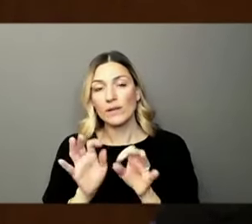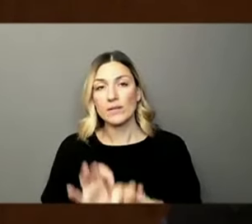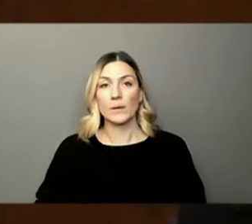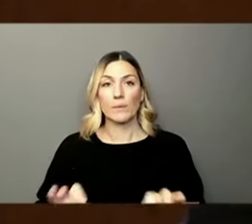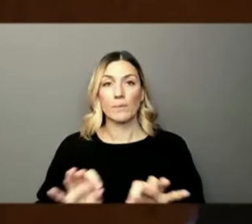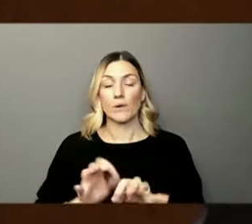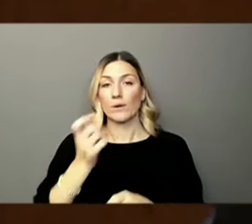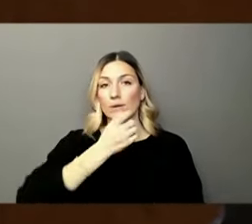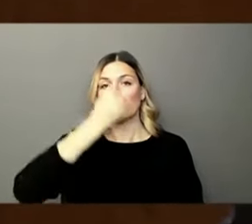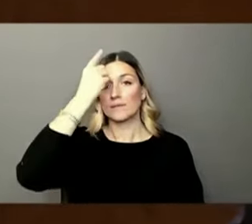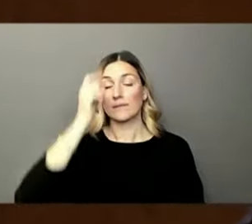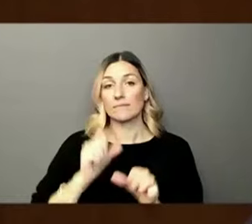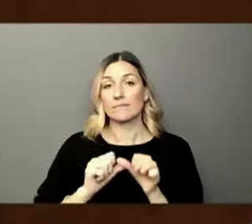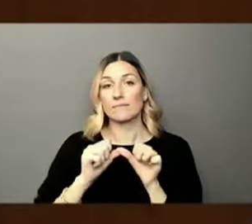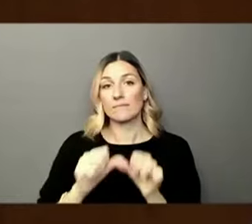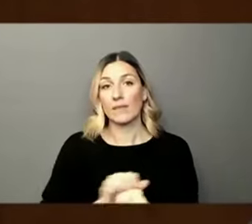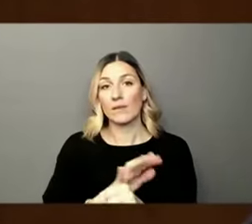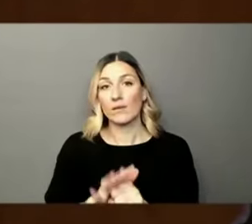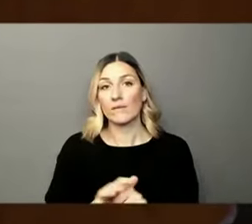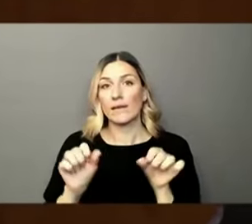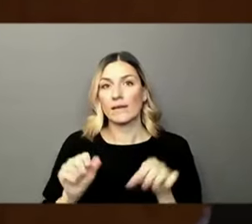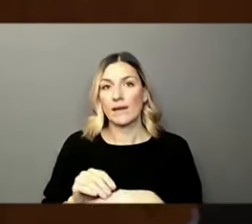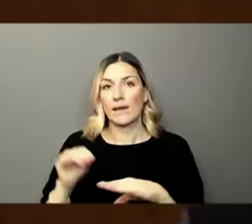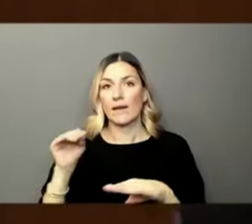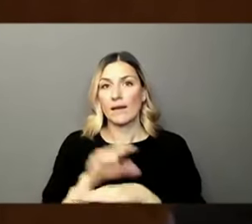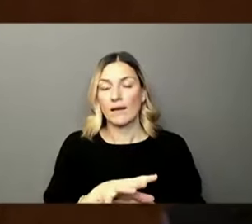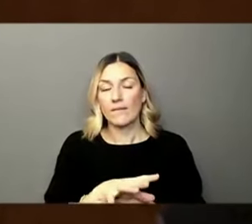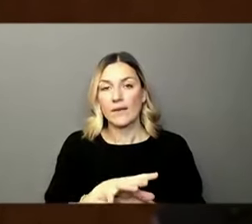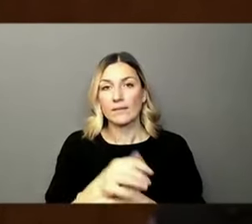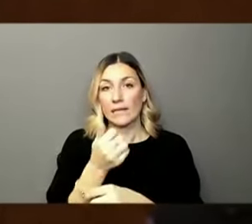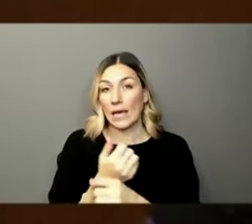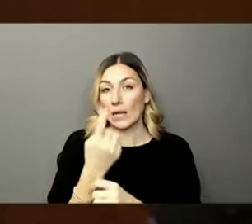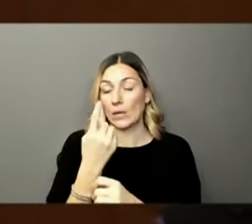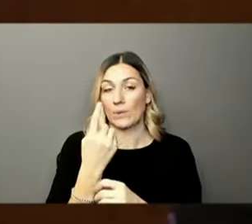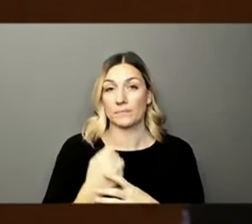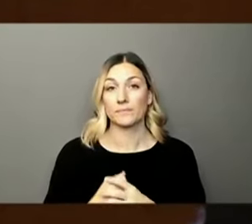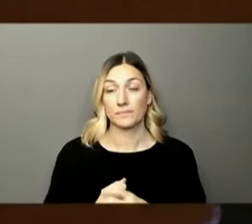COVID can cause illness in anyone. And I think that we saw this today in our panel.